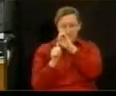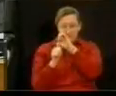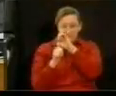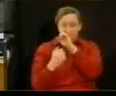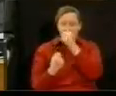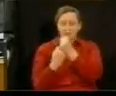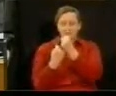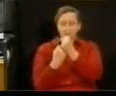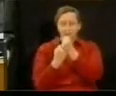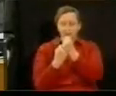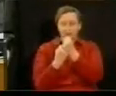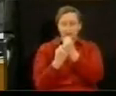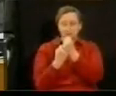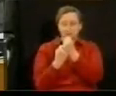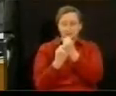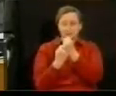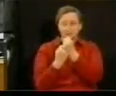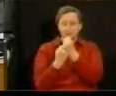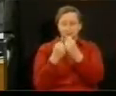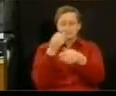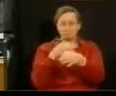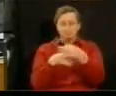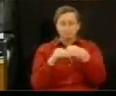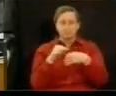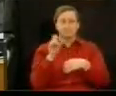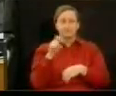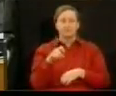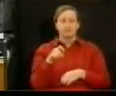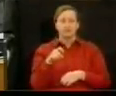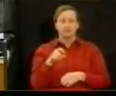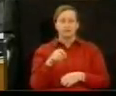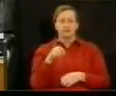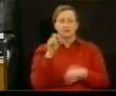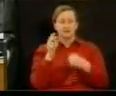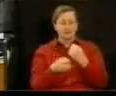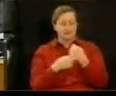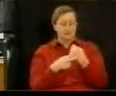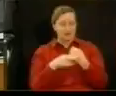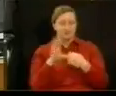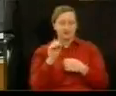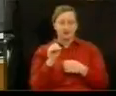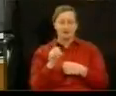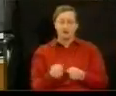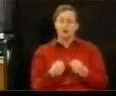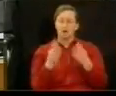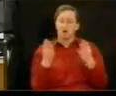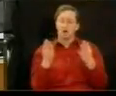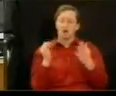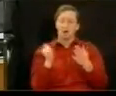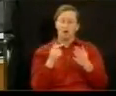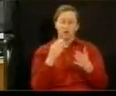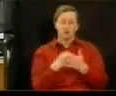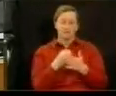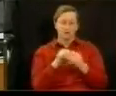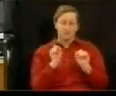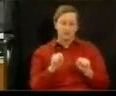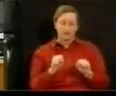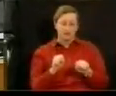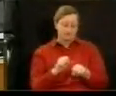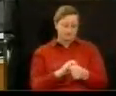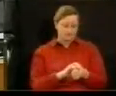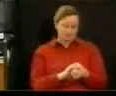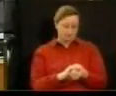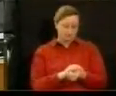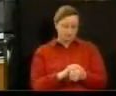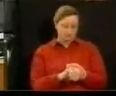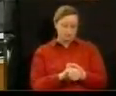to the next election. We need to save this county, like I said, all the money we can. The people are not being disenfranchised, because